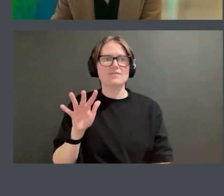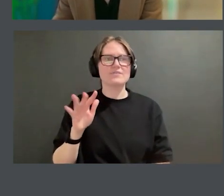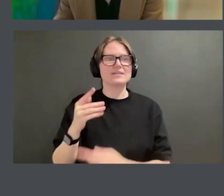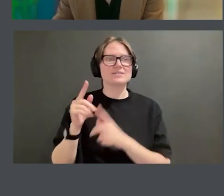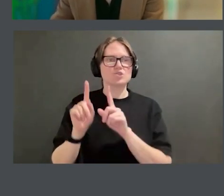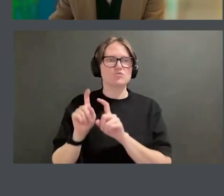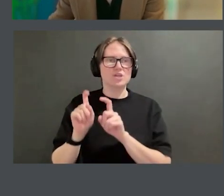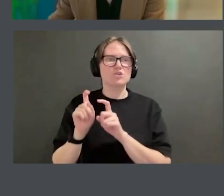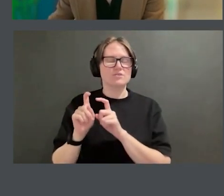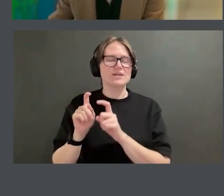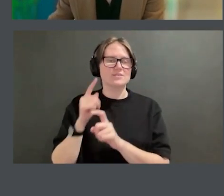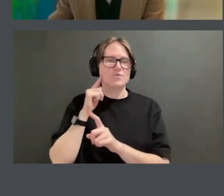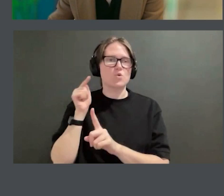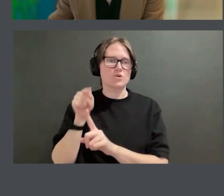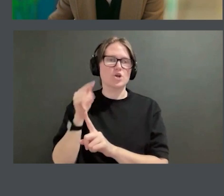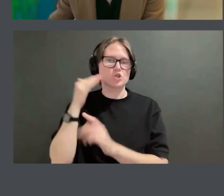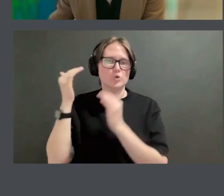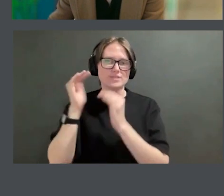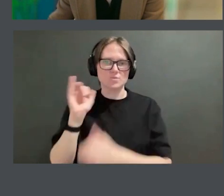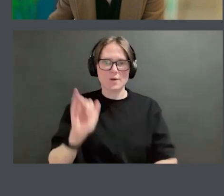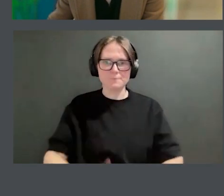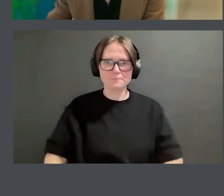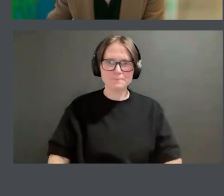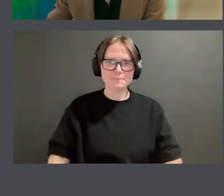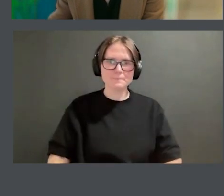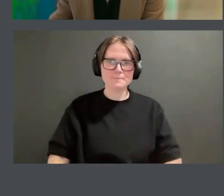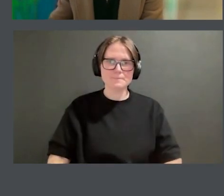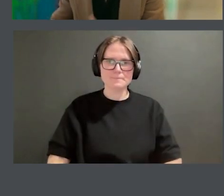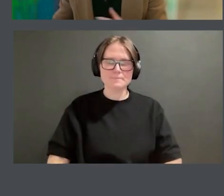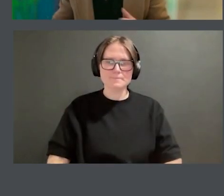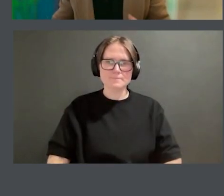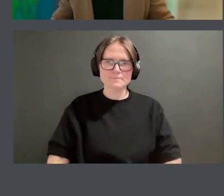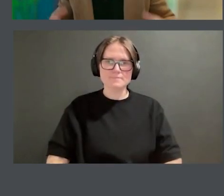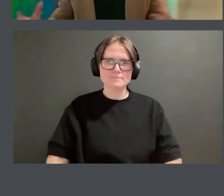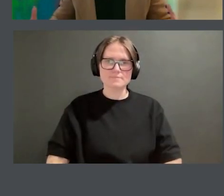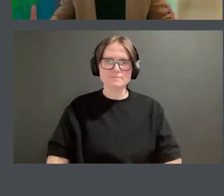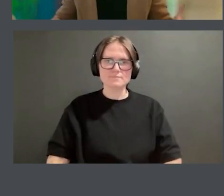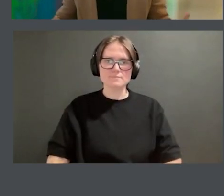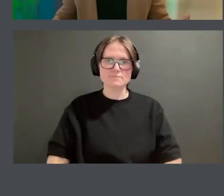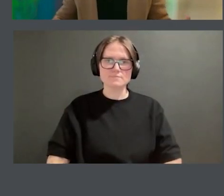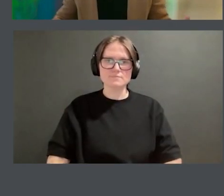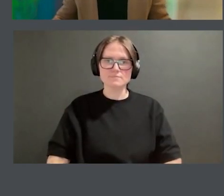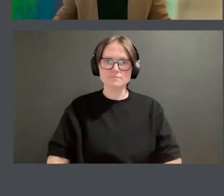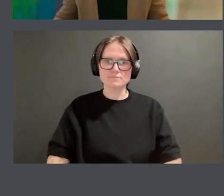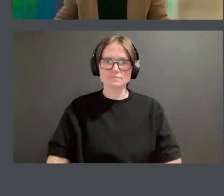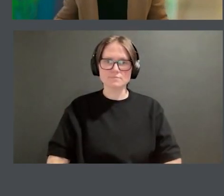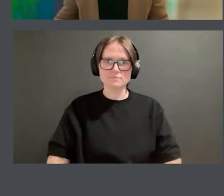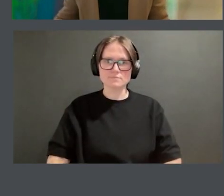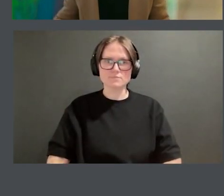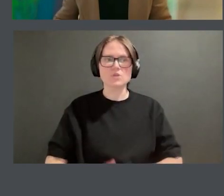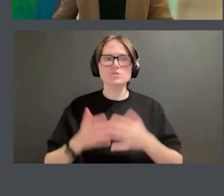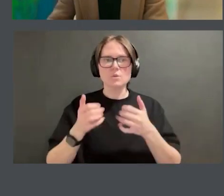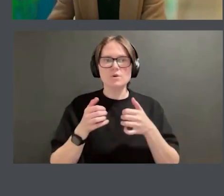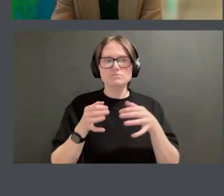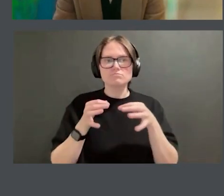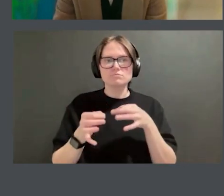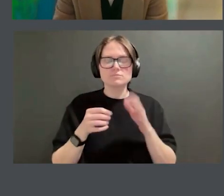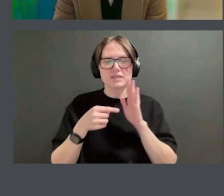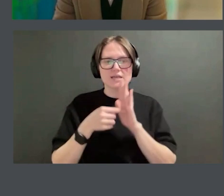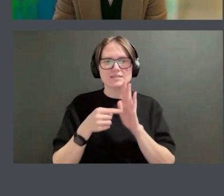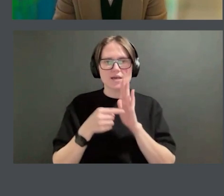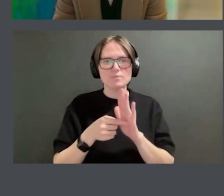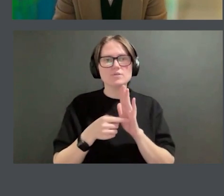is designed for adults as well. So I wanted to go through examples of questions in the